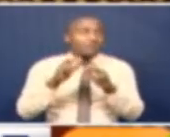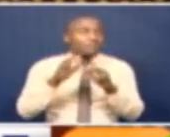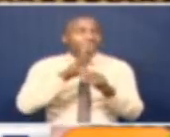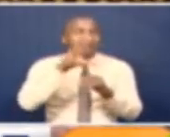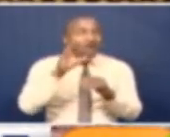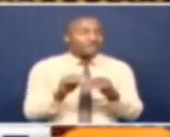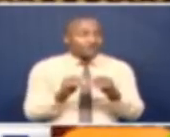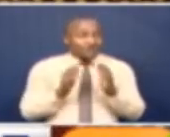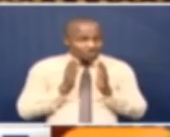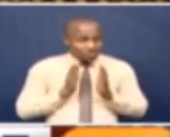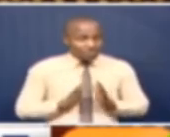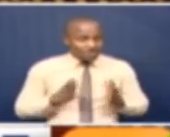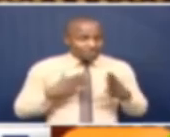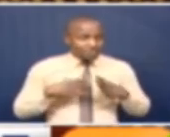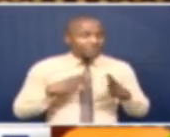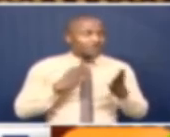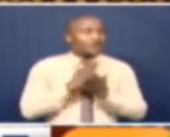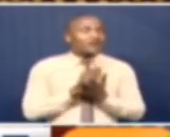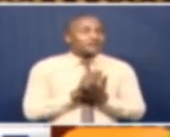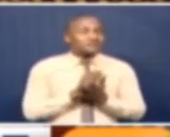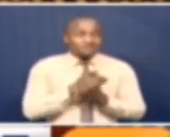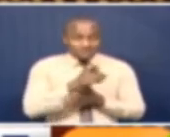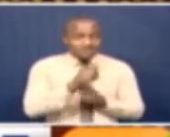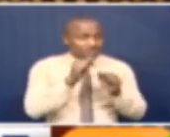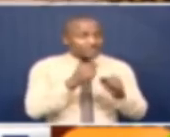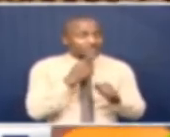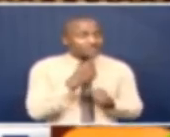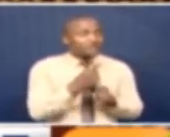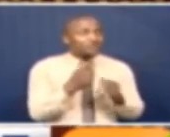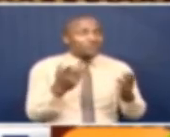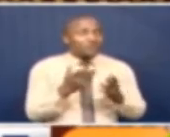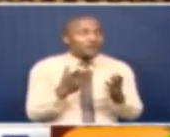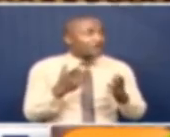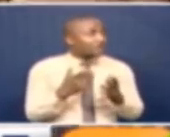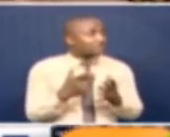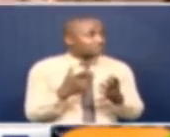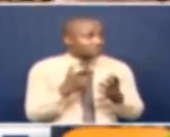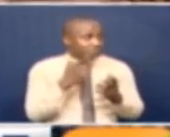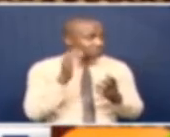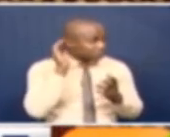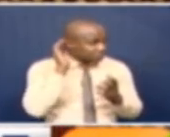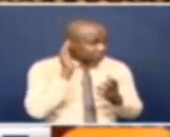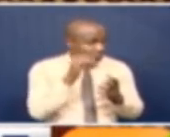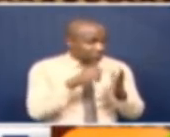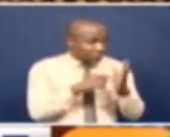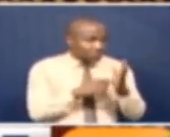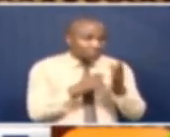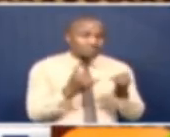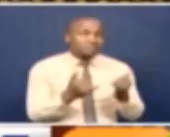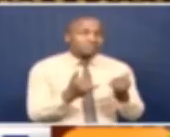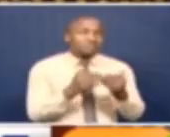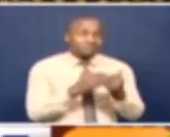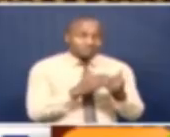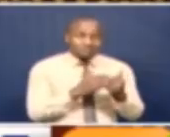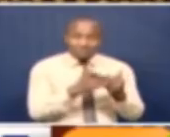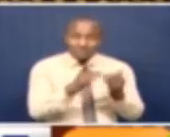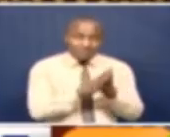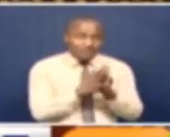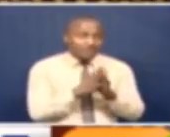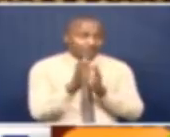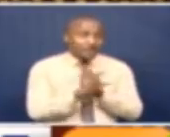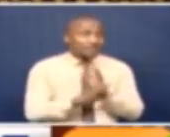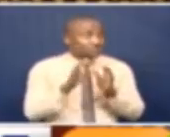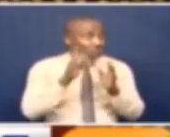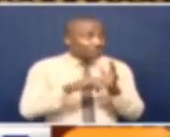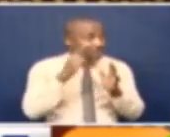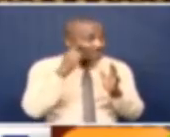and People's Rights, or any other forum that is going to tell you, we have listened to your facts, now go and become a country. So what I think